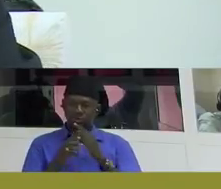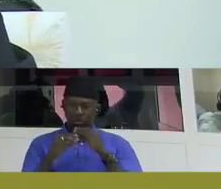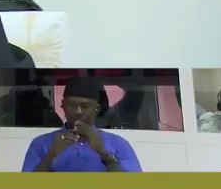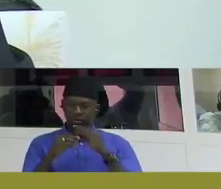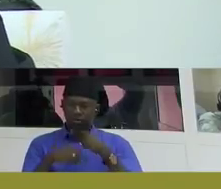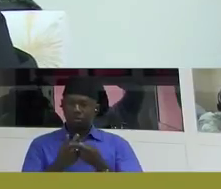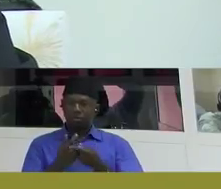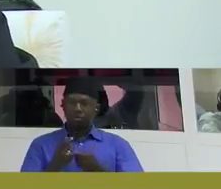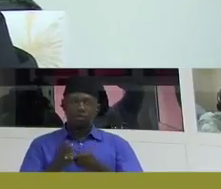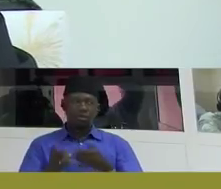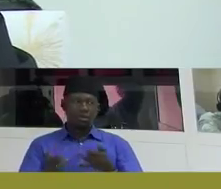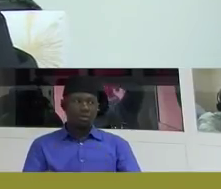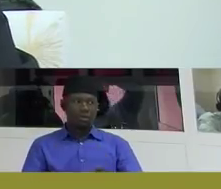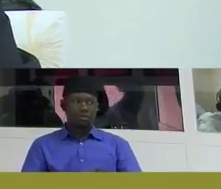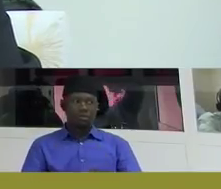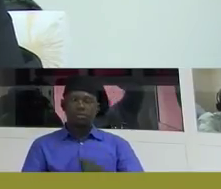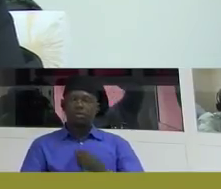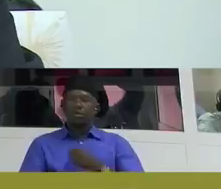Bishop Odiko has got